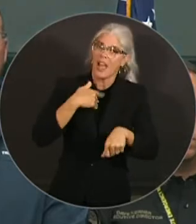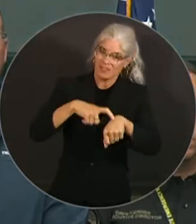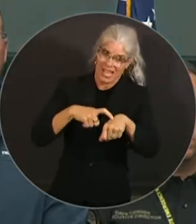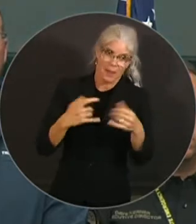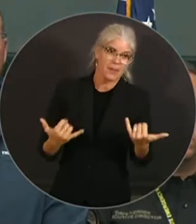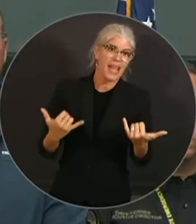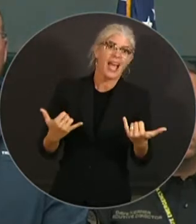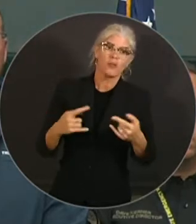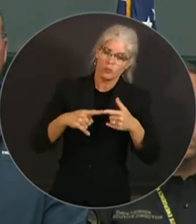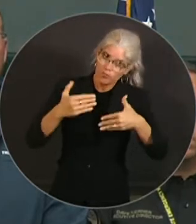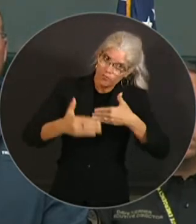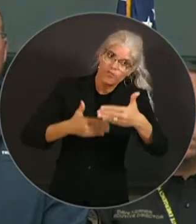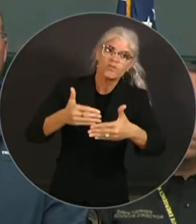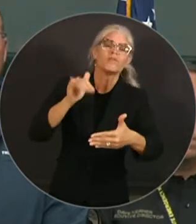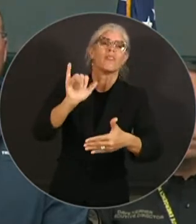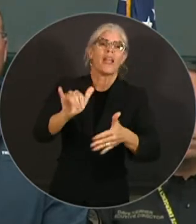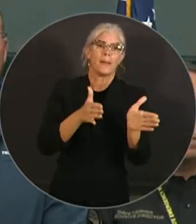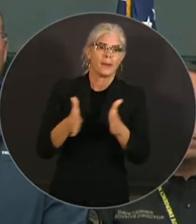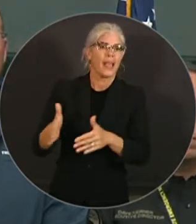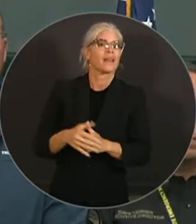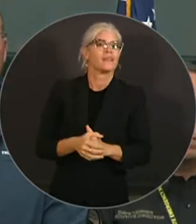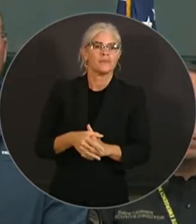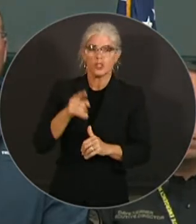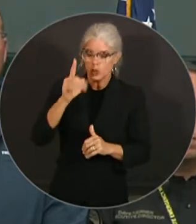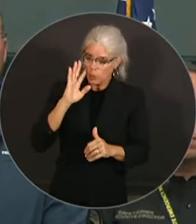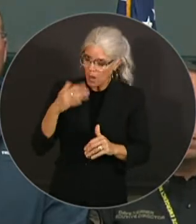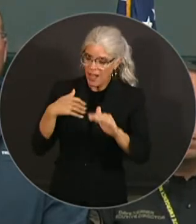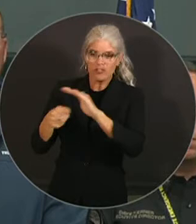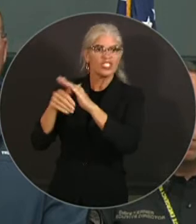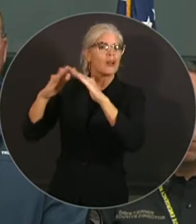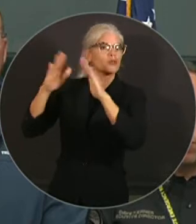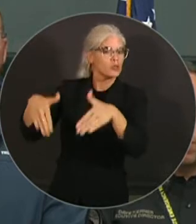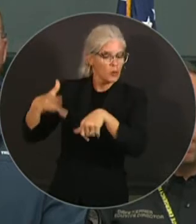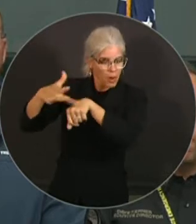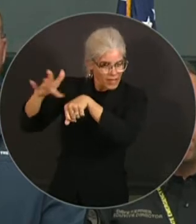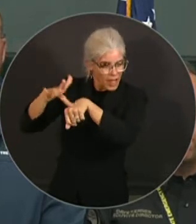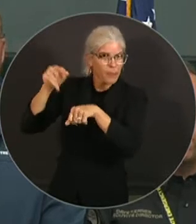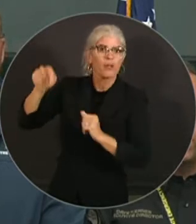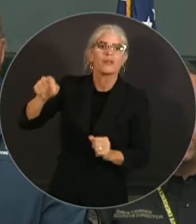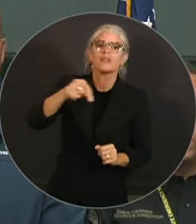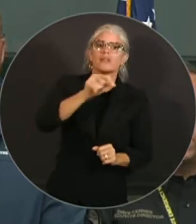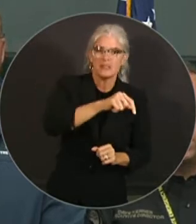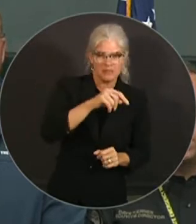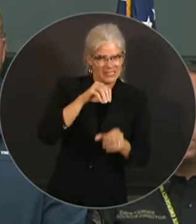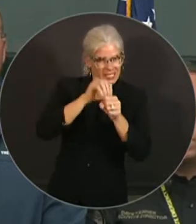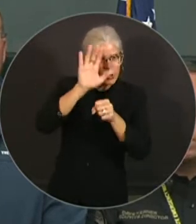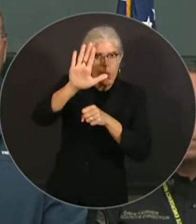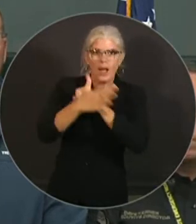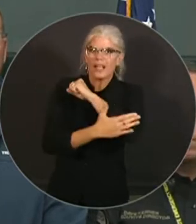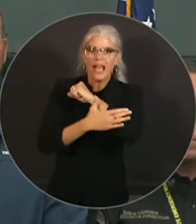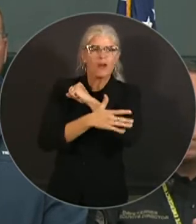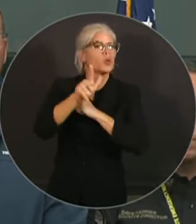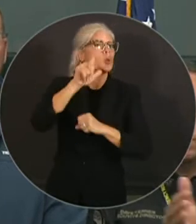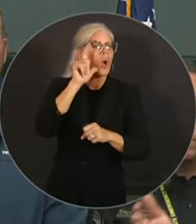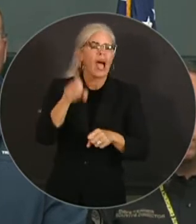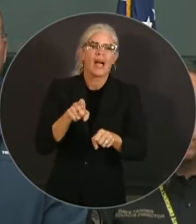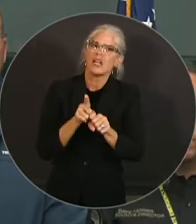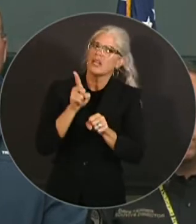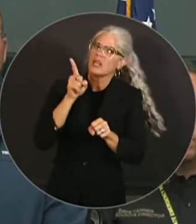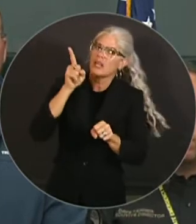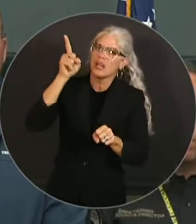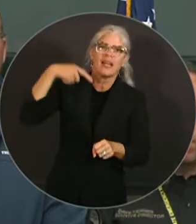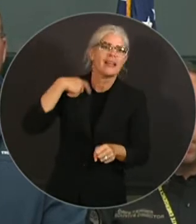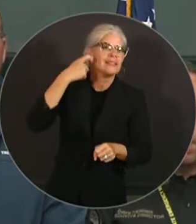plan now. You're going to have shelters available in your counties. You do not need, we talked about using